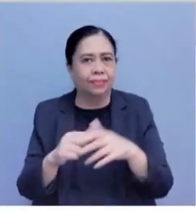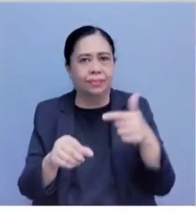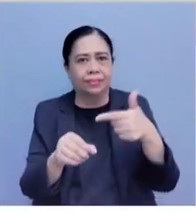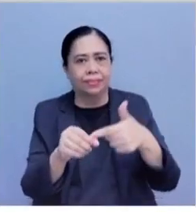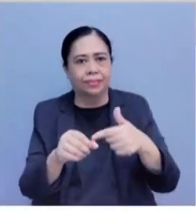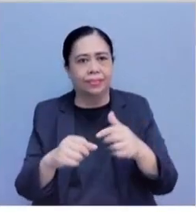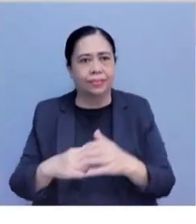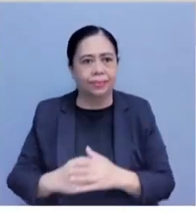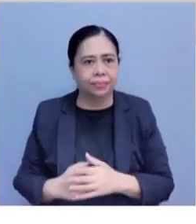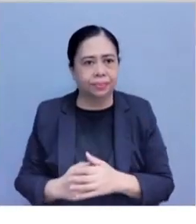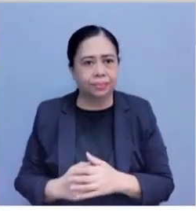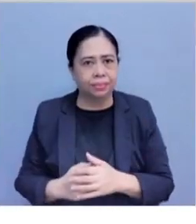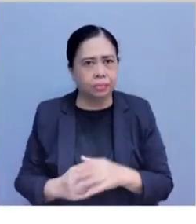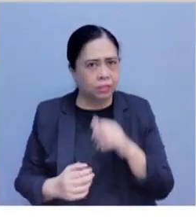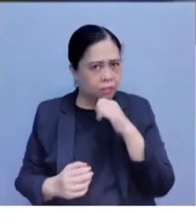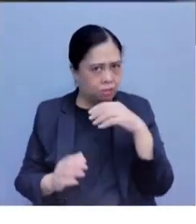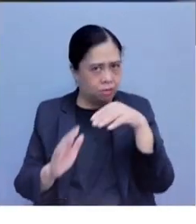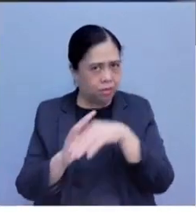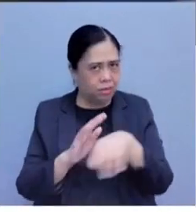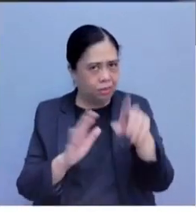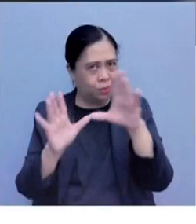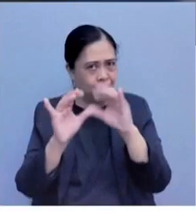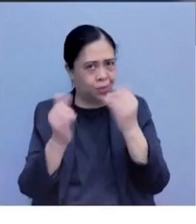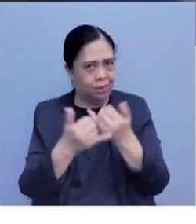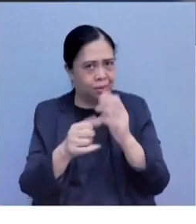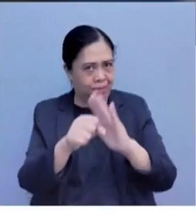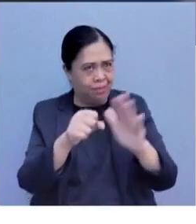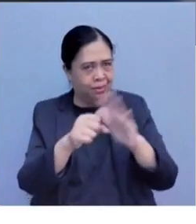naman nalulugi yung mga oil companies